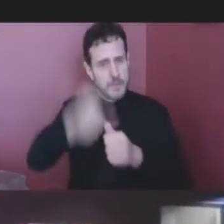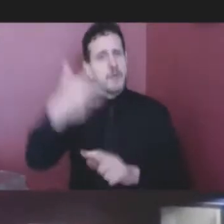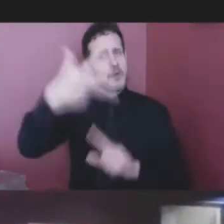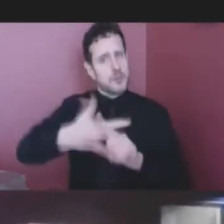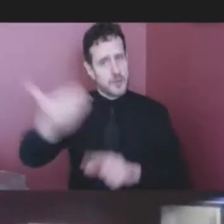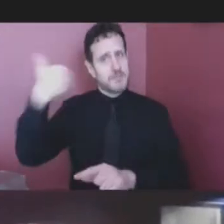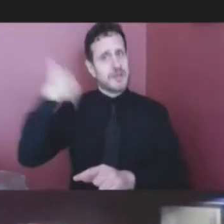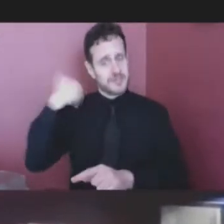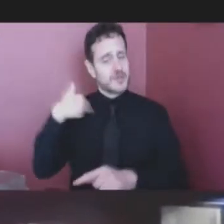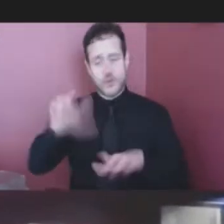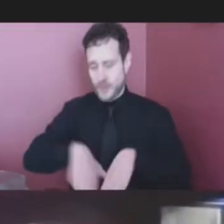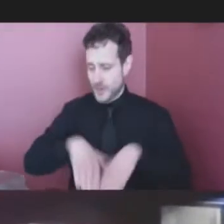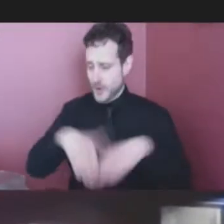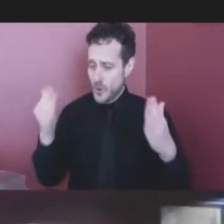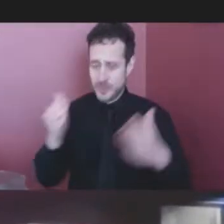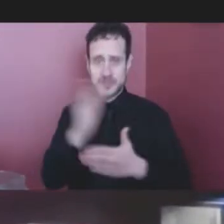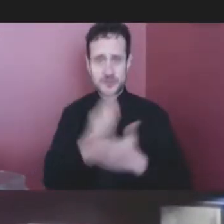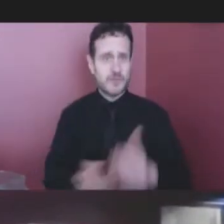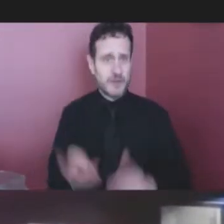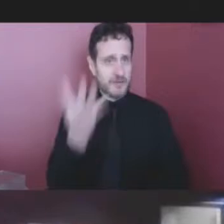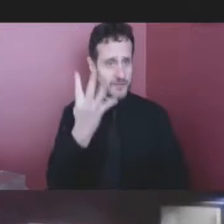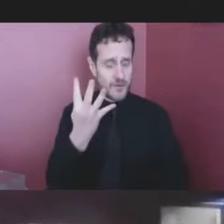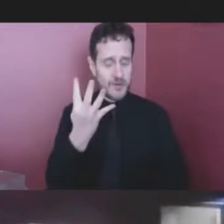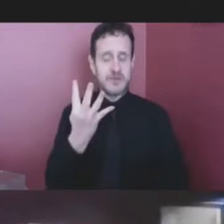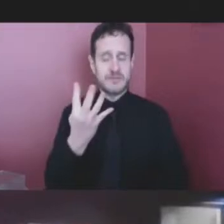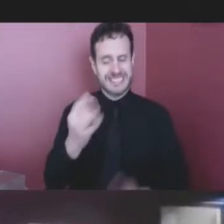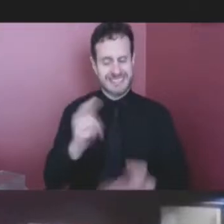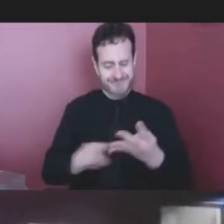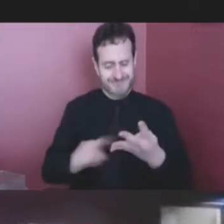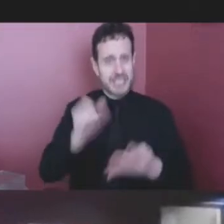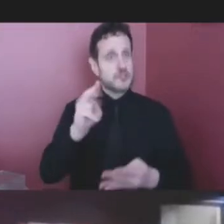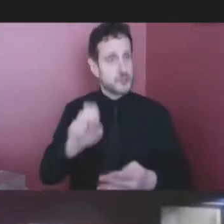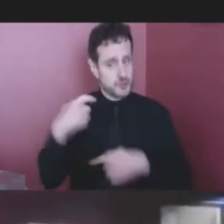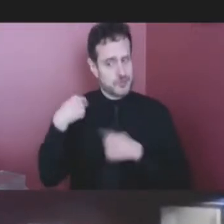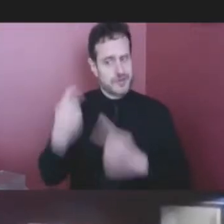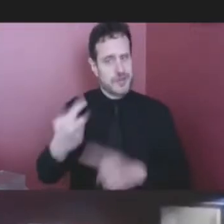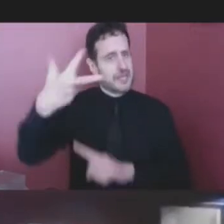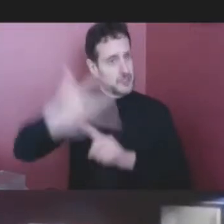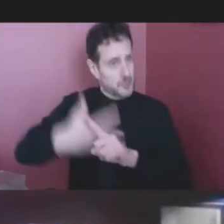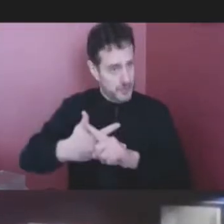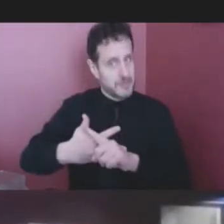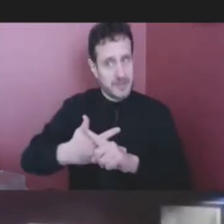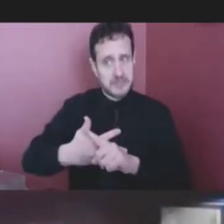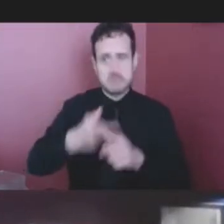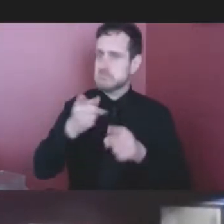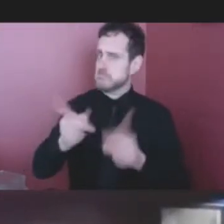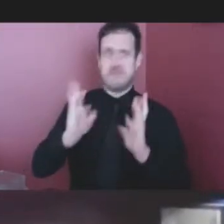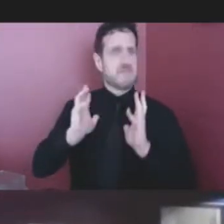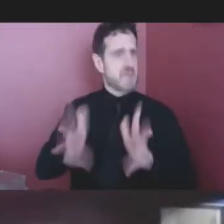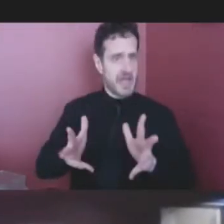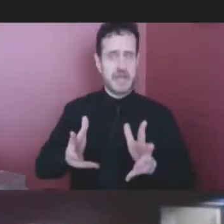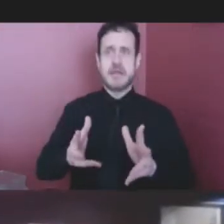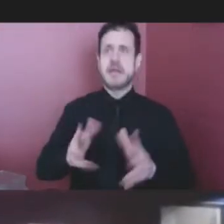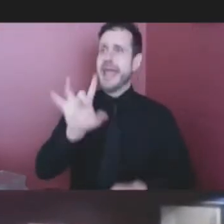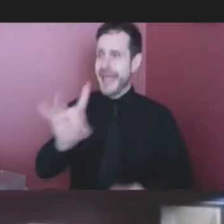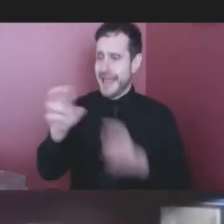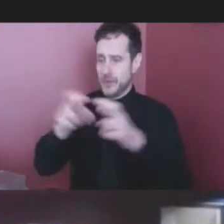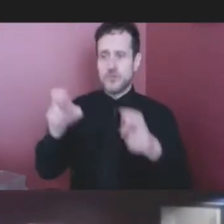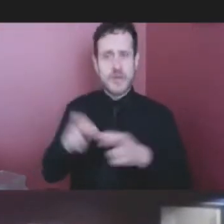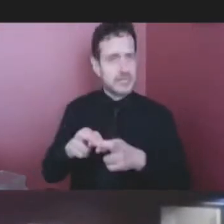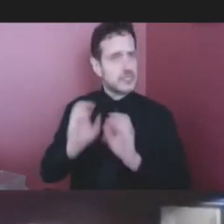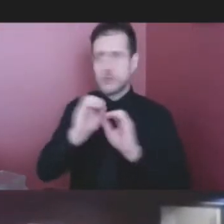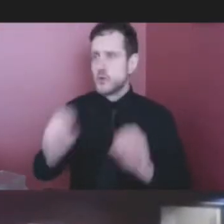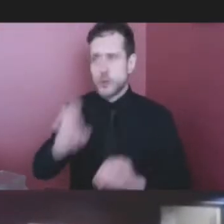our reopening plan in late June. That's nearly 3 months to the day. We all want to have